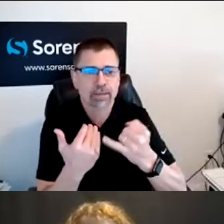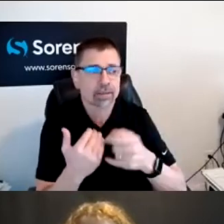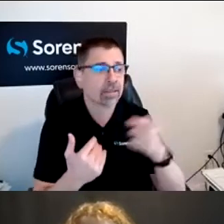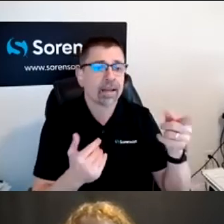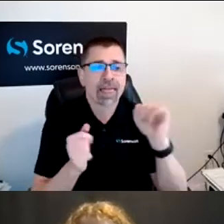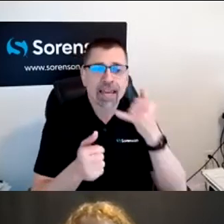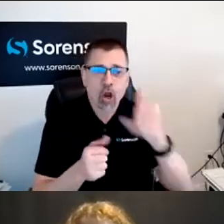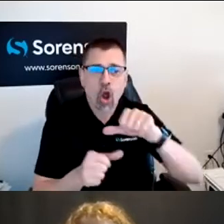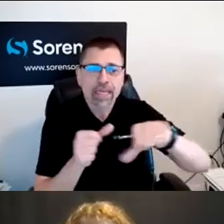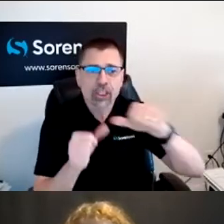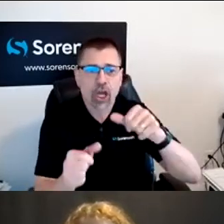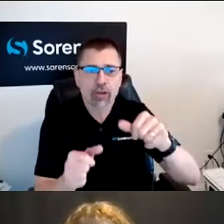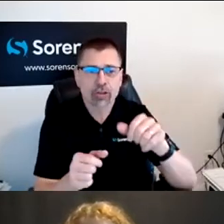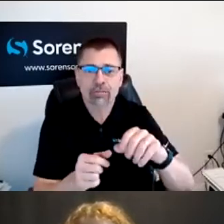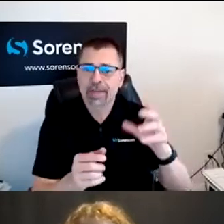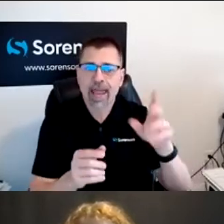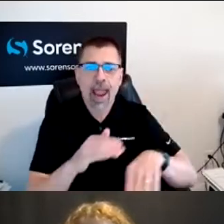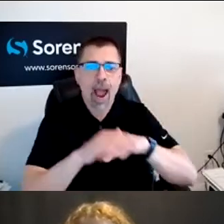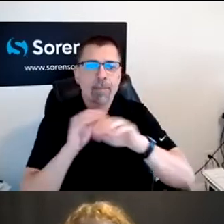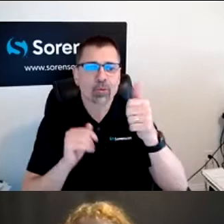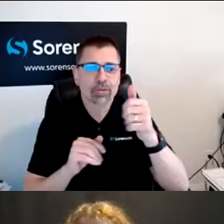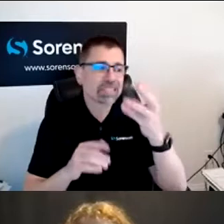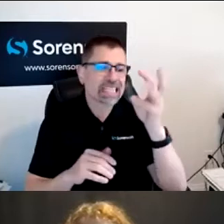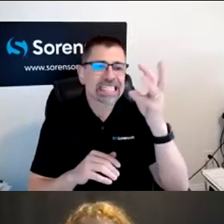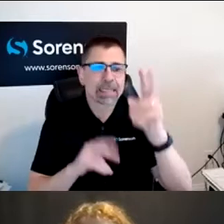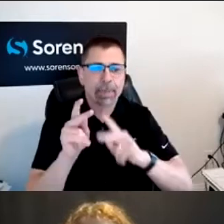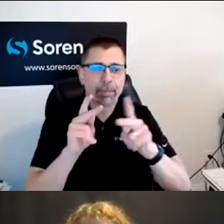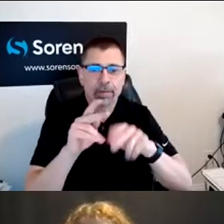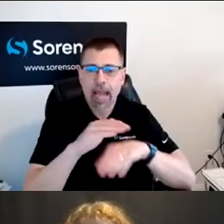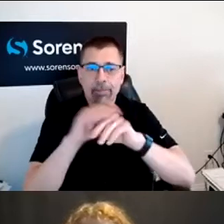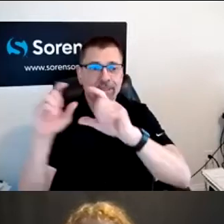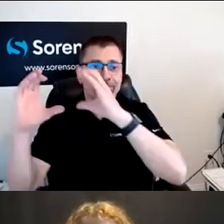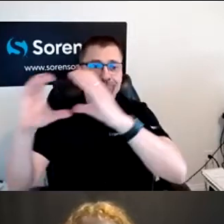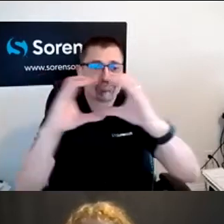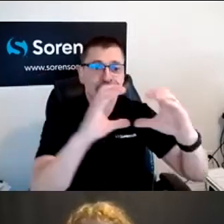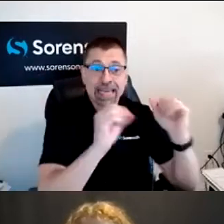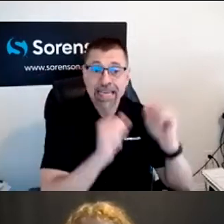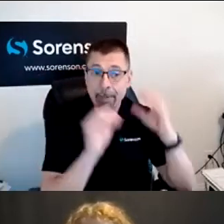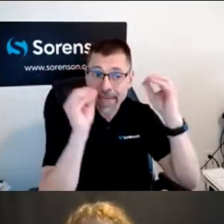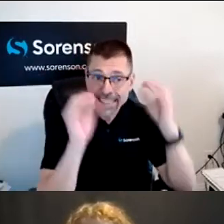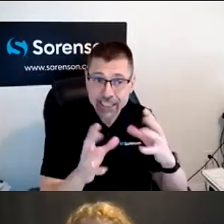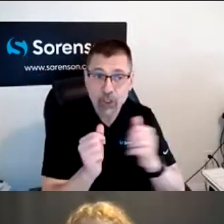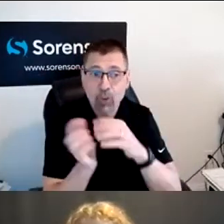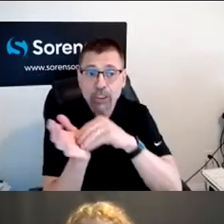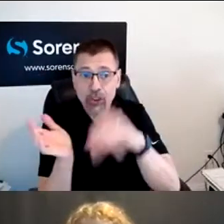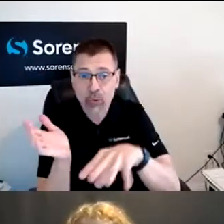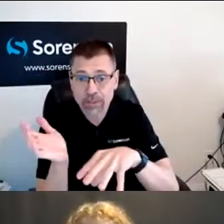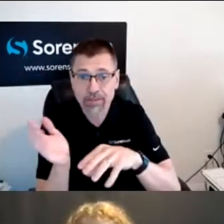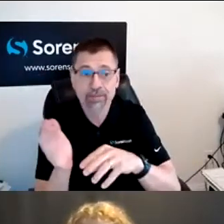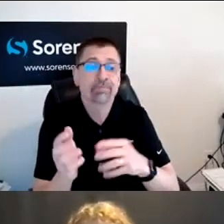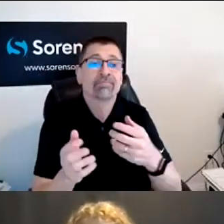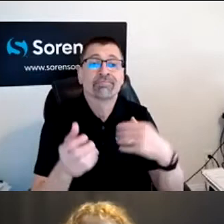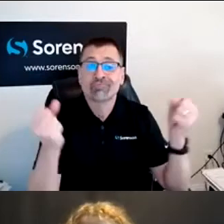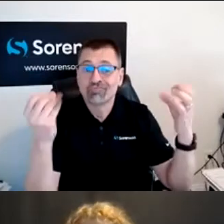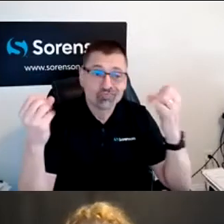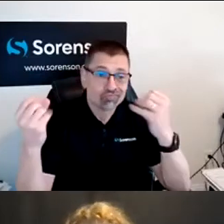doing a research project together. They can then use this group call to call each other, up to 16 people. And that could include